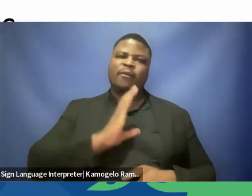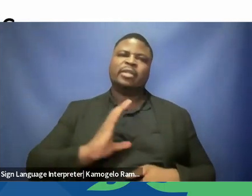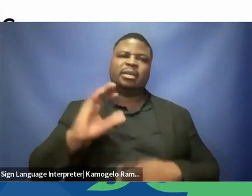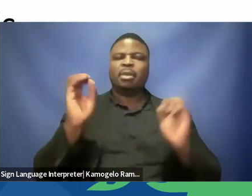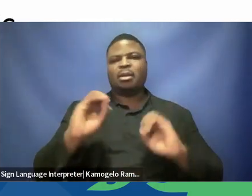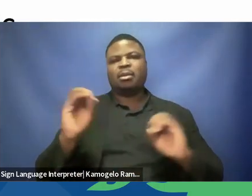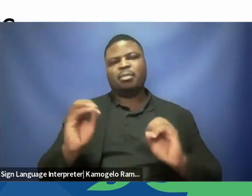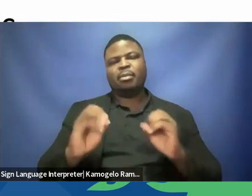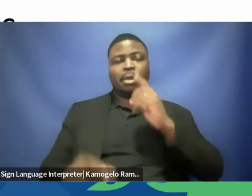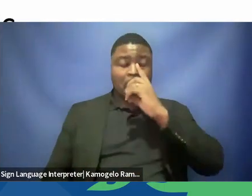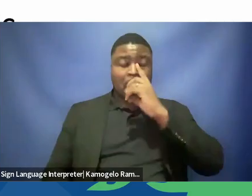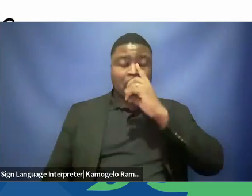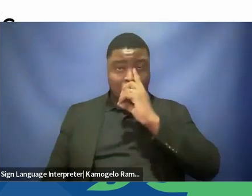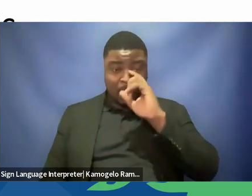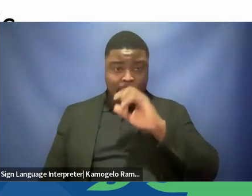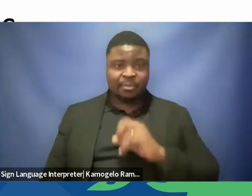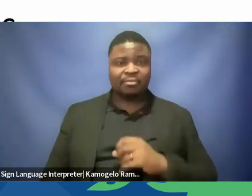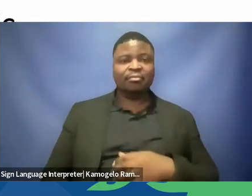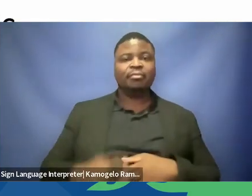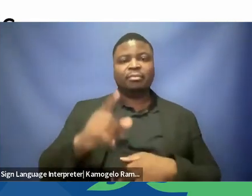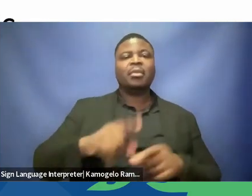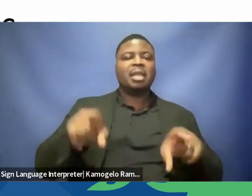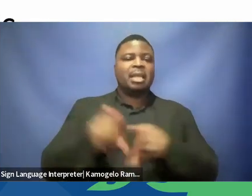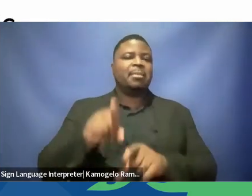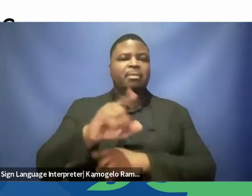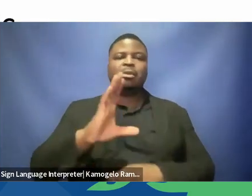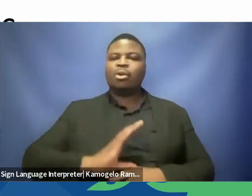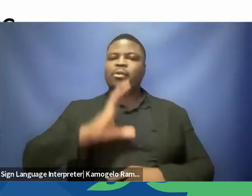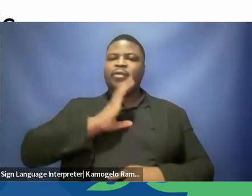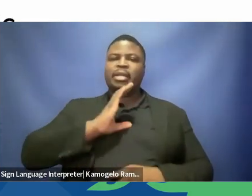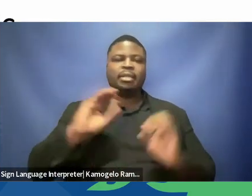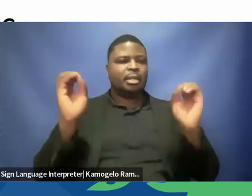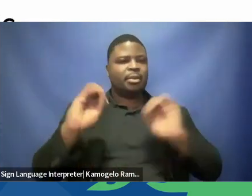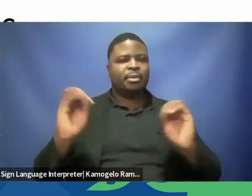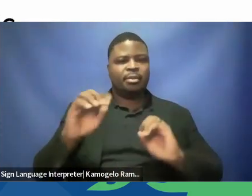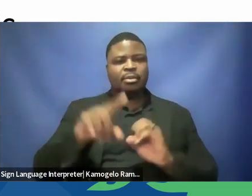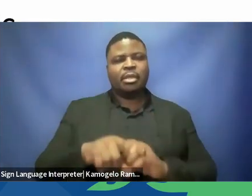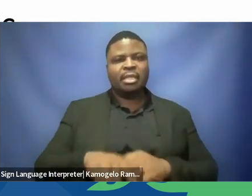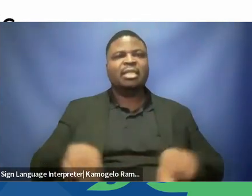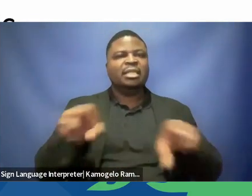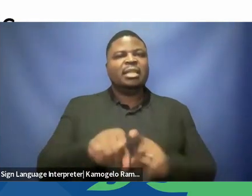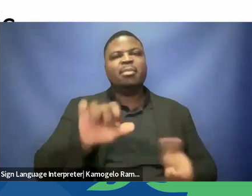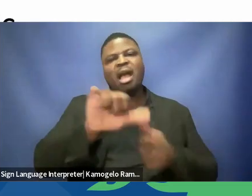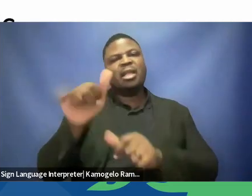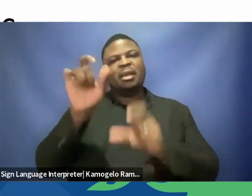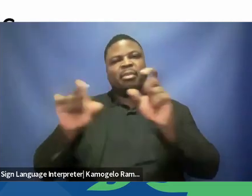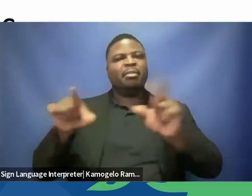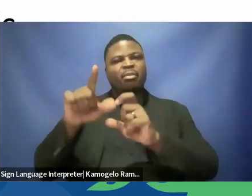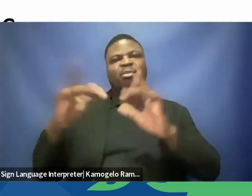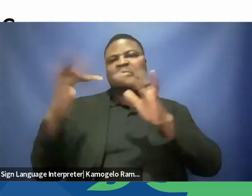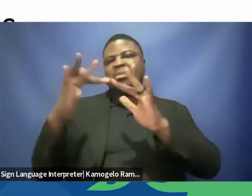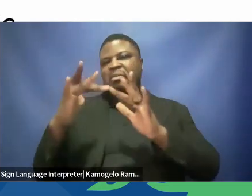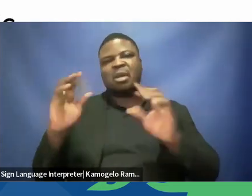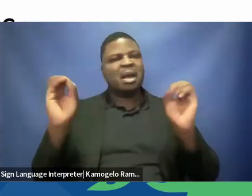in chemsex. A lack of confidence about their sexuality and a desire to connect with others. Some people are